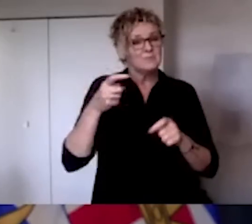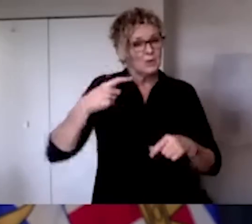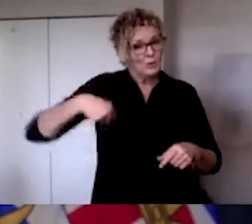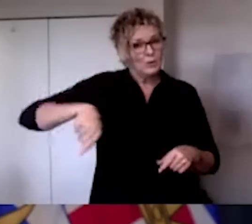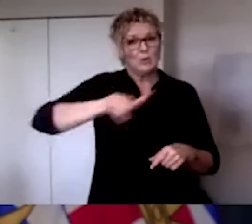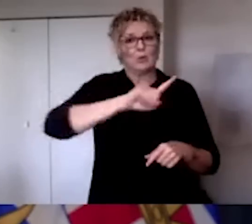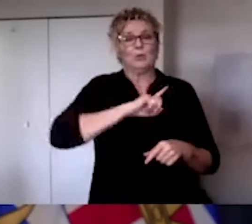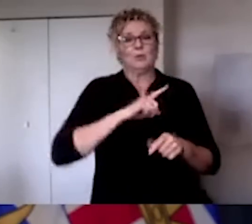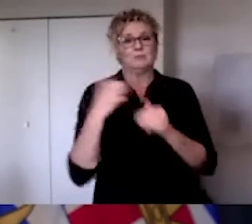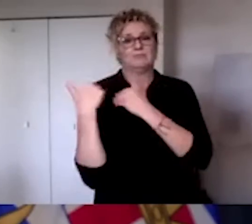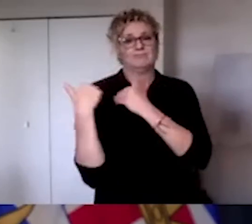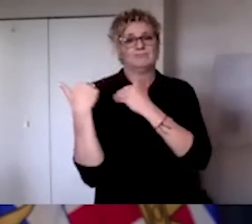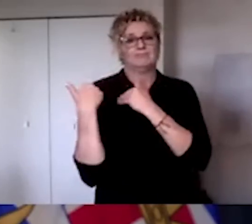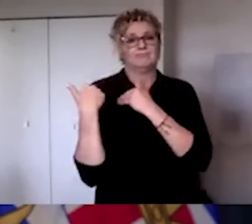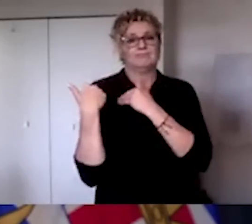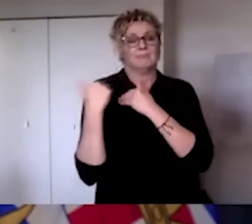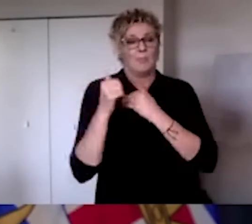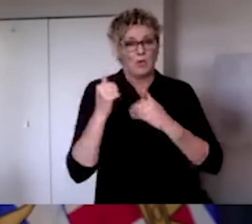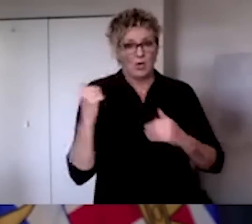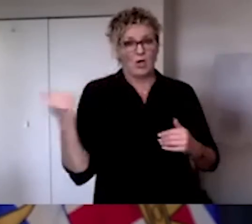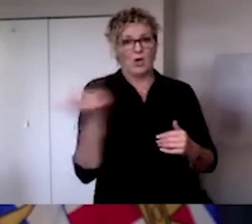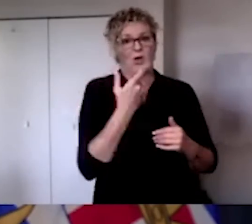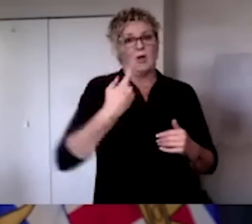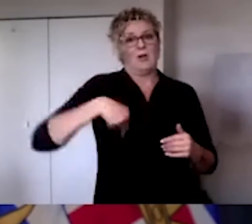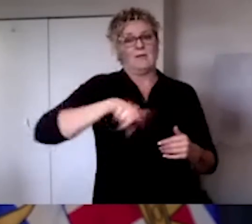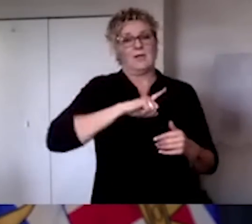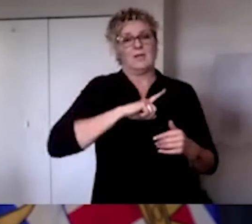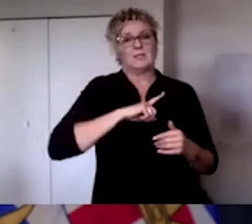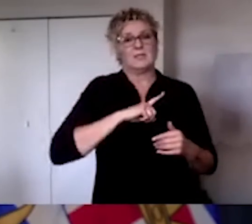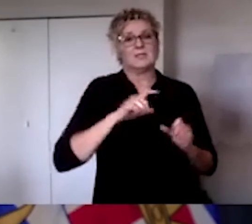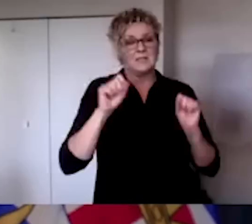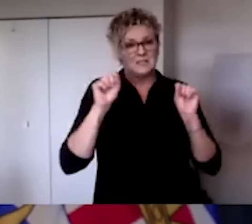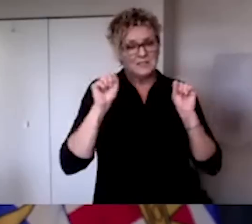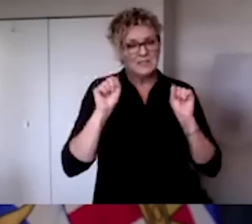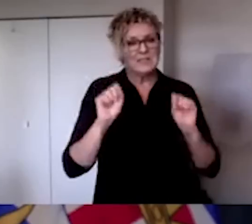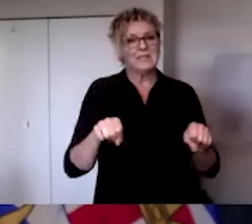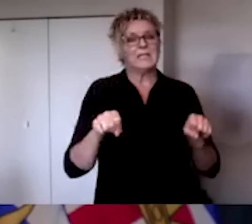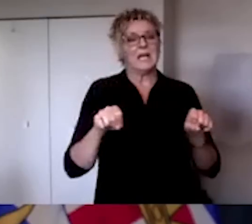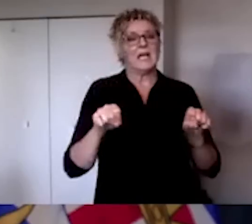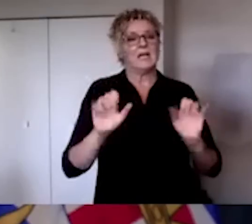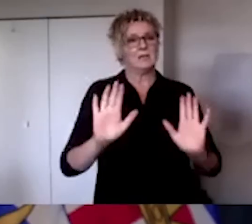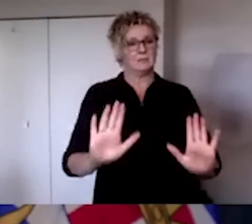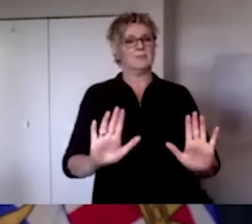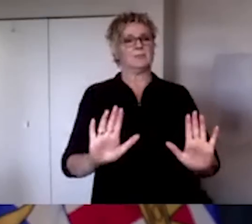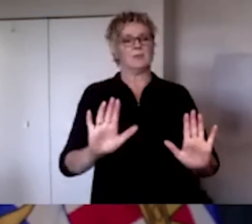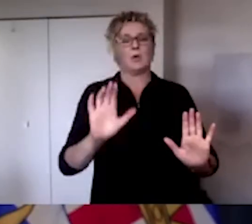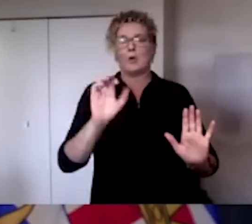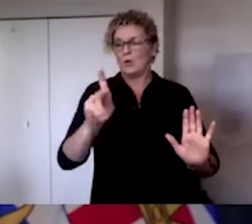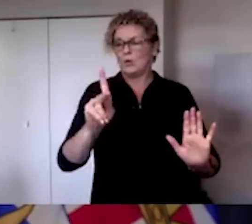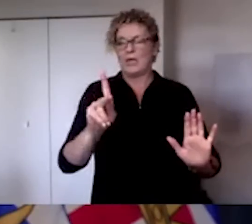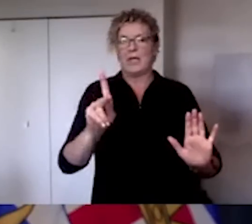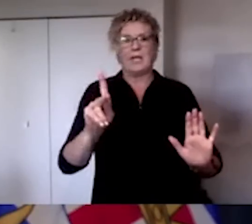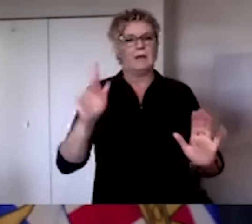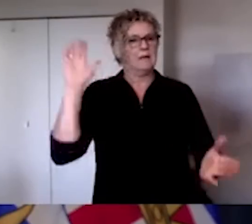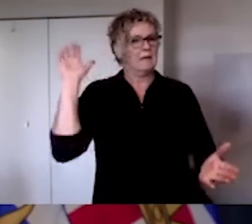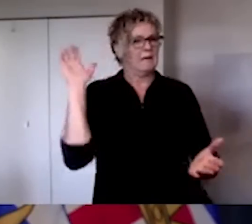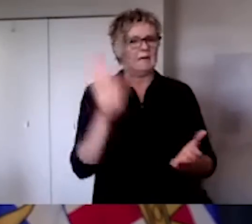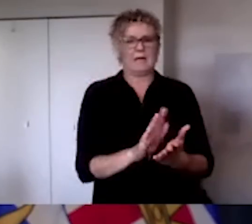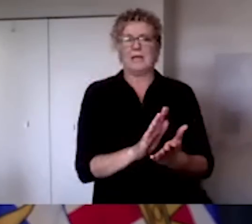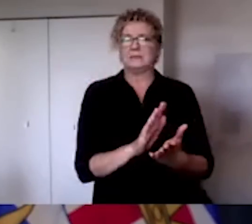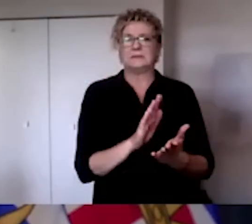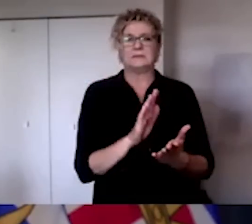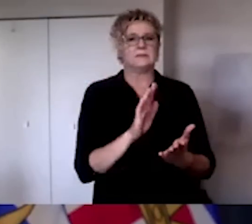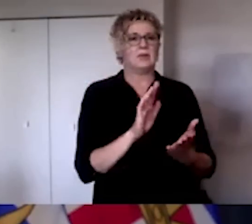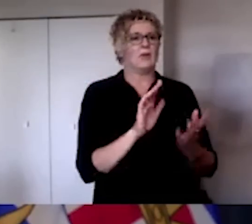funerals, and parties have been driving this in the last few weeks. What this means is that through the